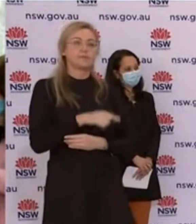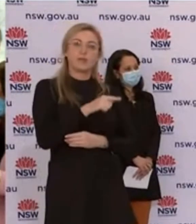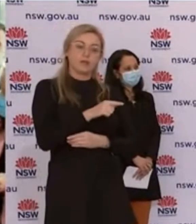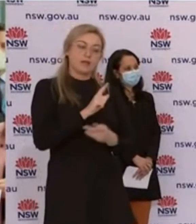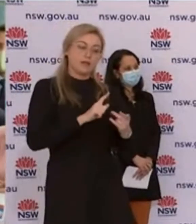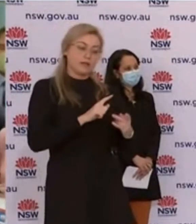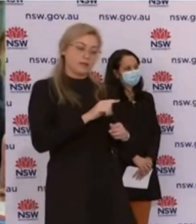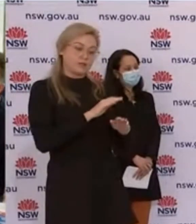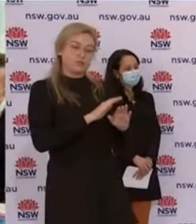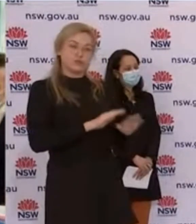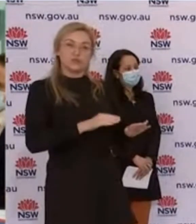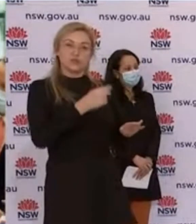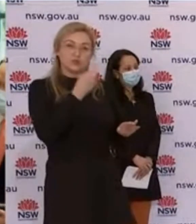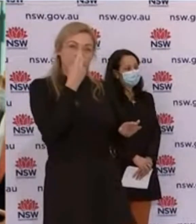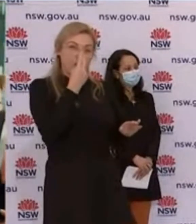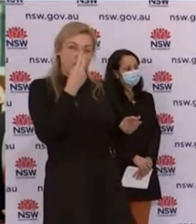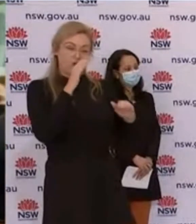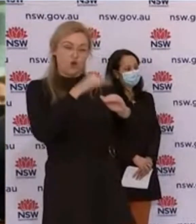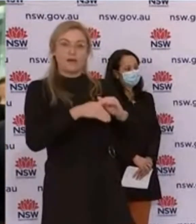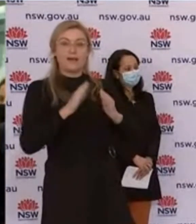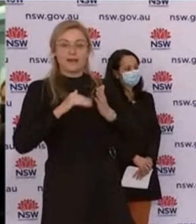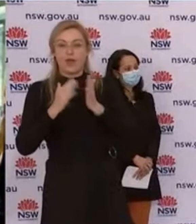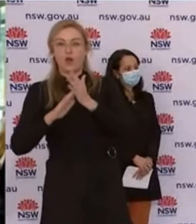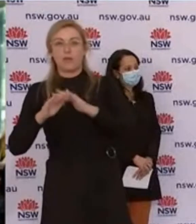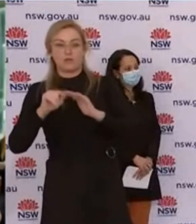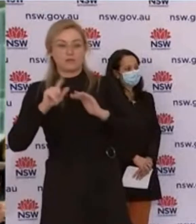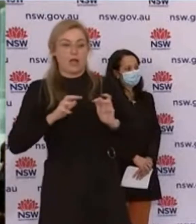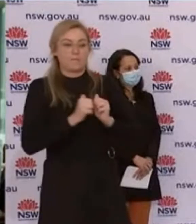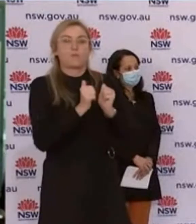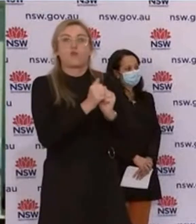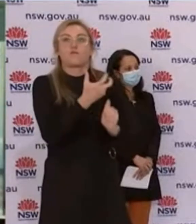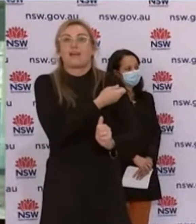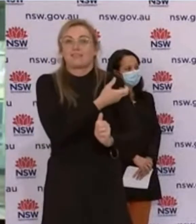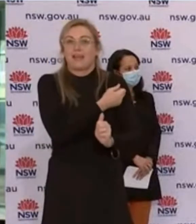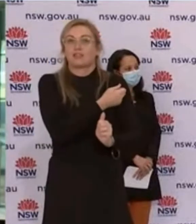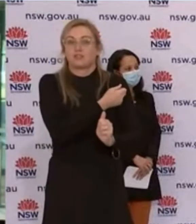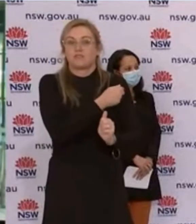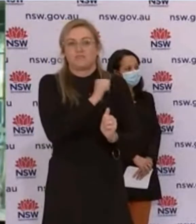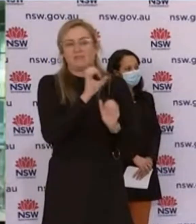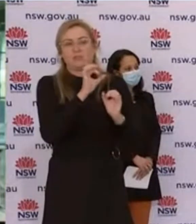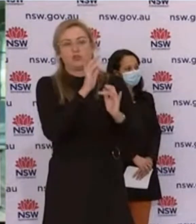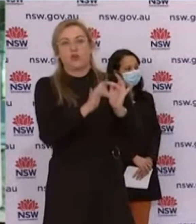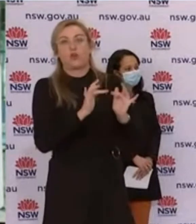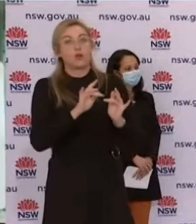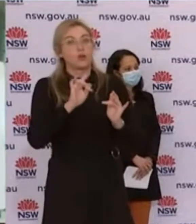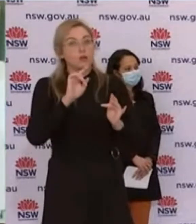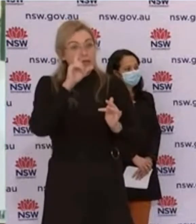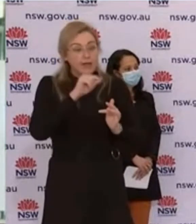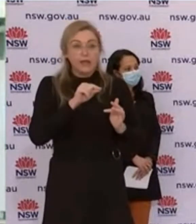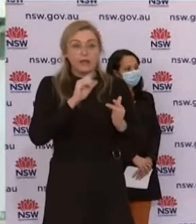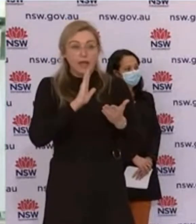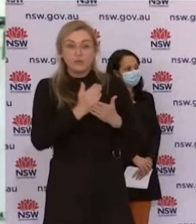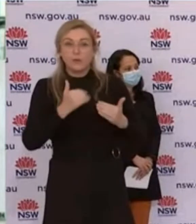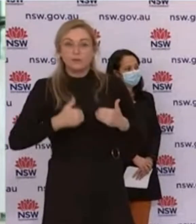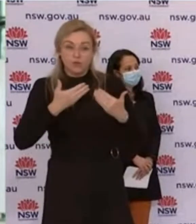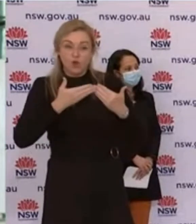aged 12 and over are booking vaccinations right now through the New South Wales vaccination page. Are bookings officially open for this age